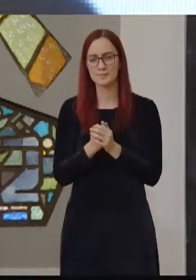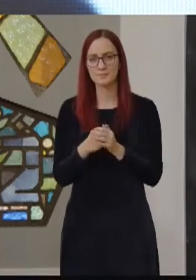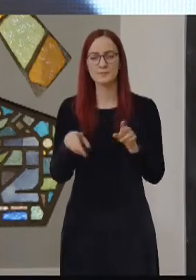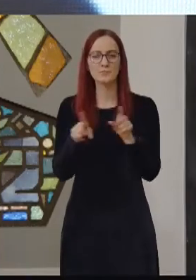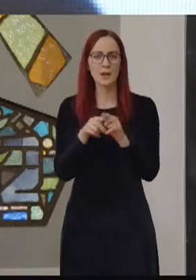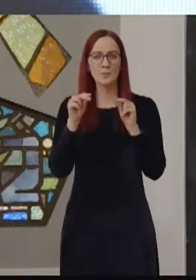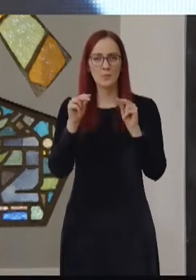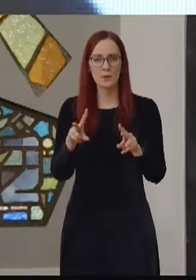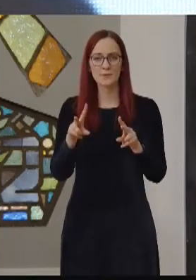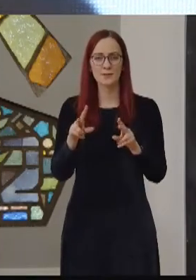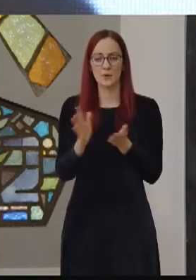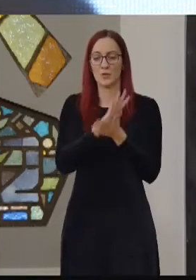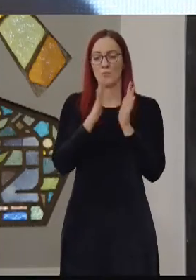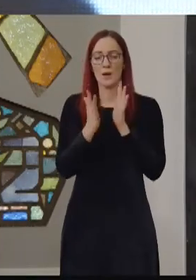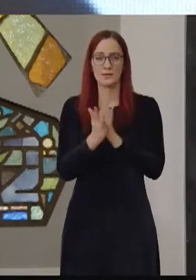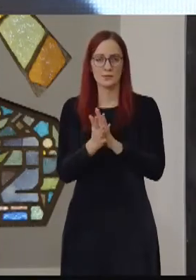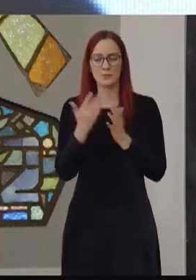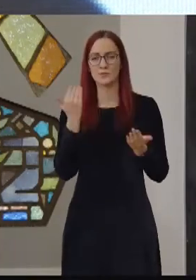to take actions.